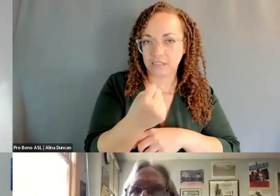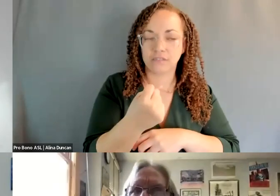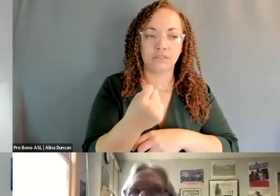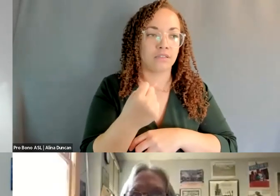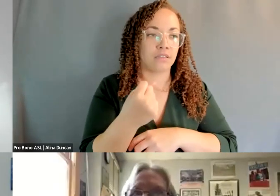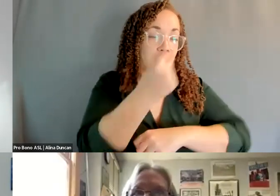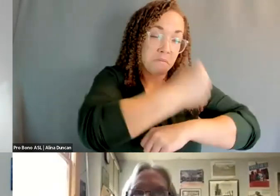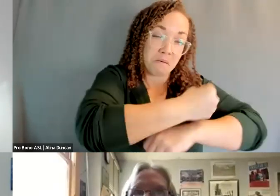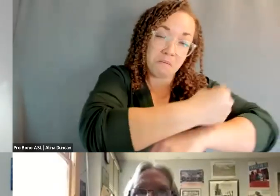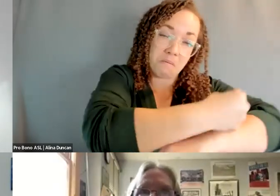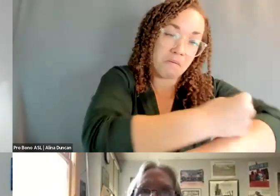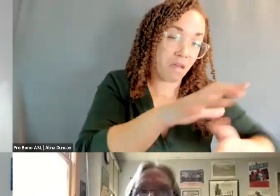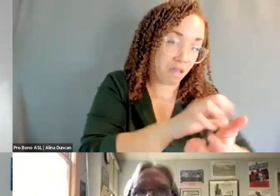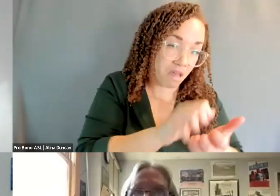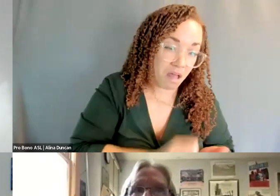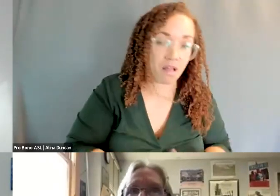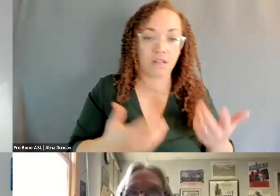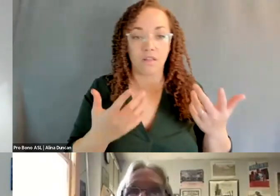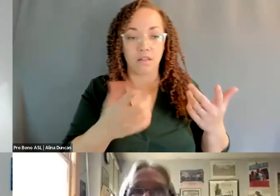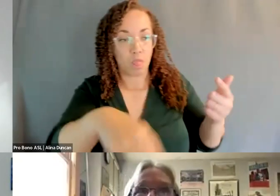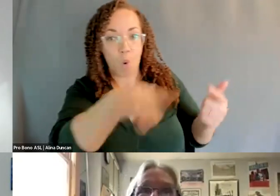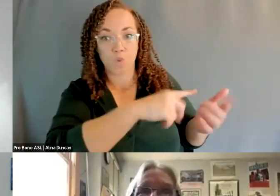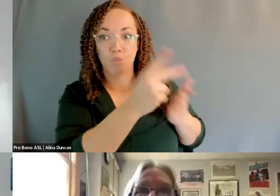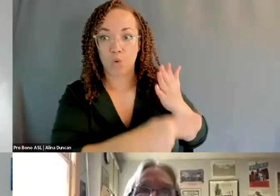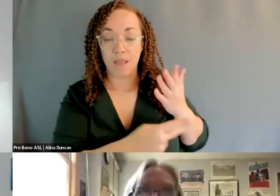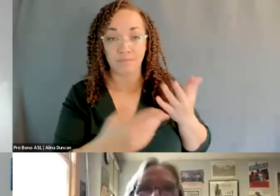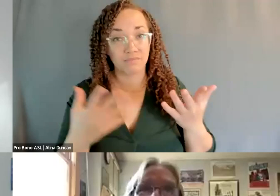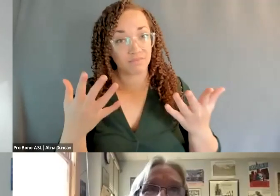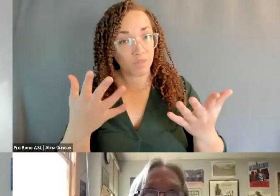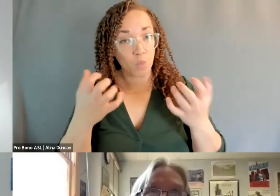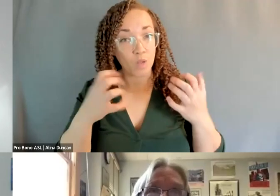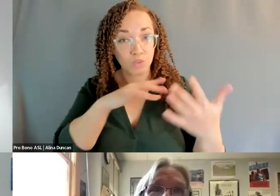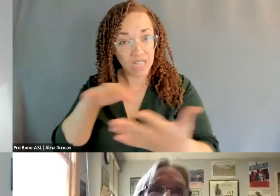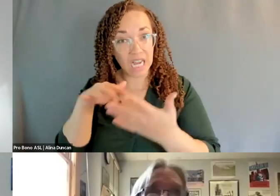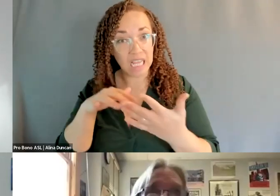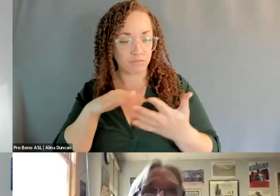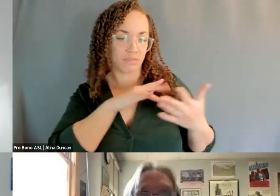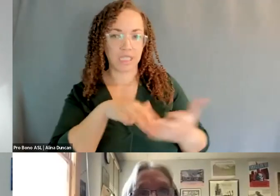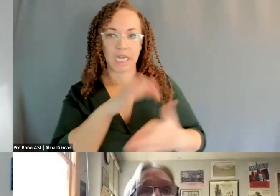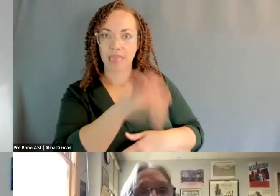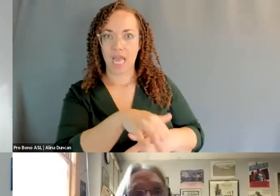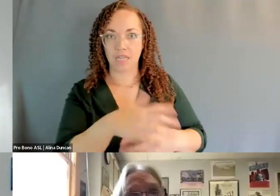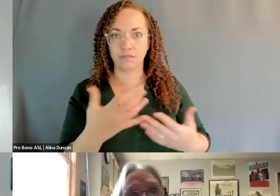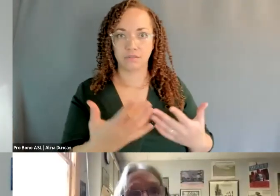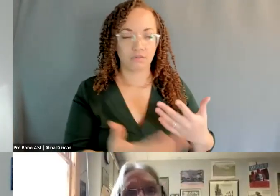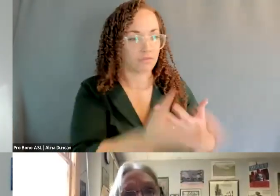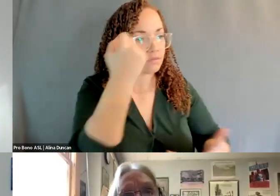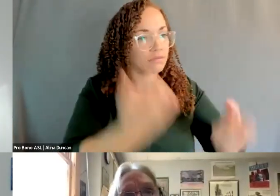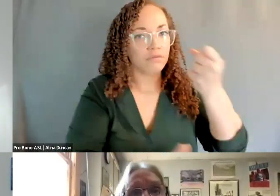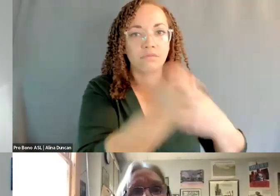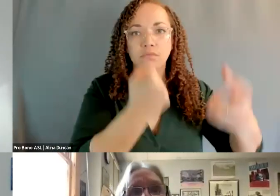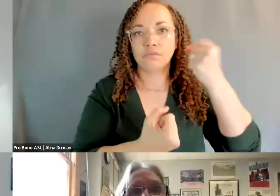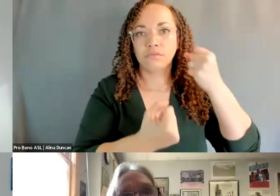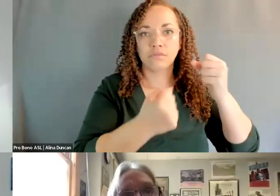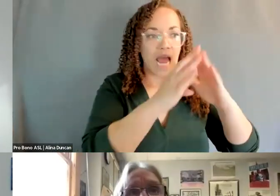recipe for continued homelessness in the United States? Do a study on that. When you take away 500,000 units of the housing that you